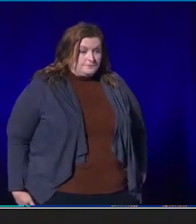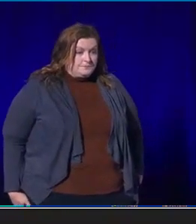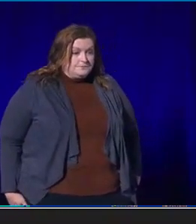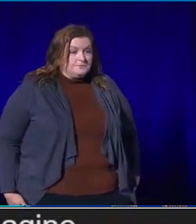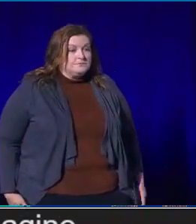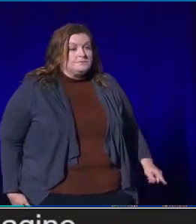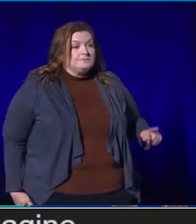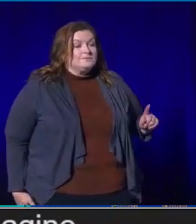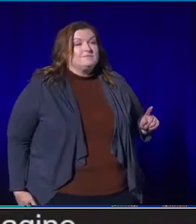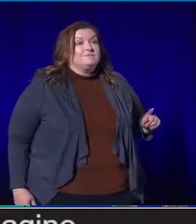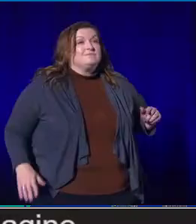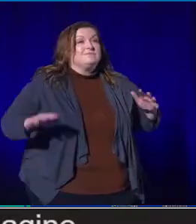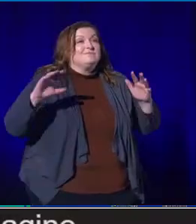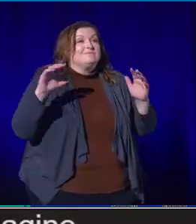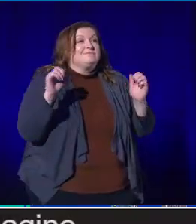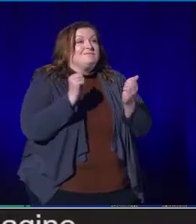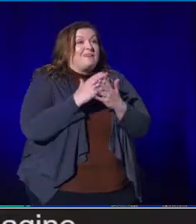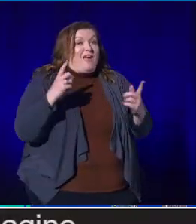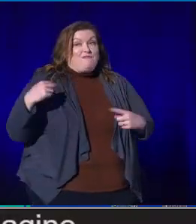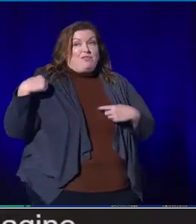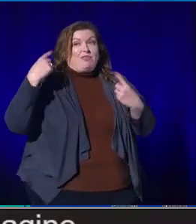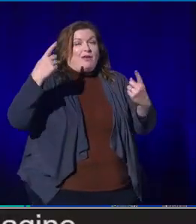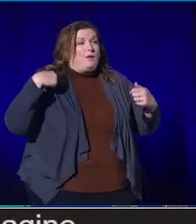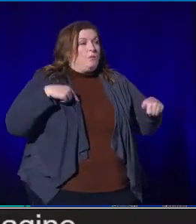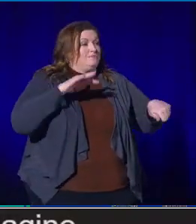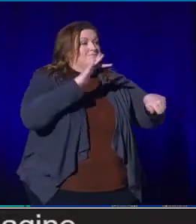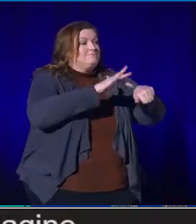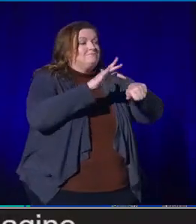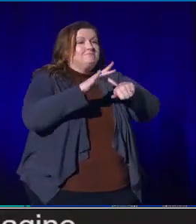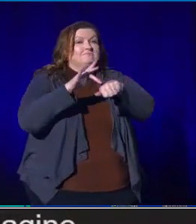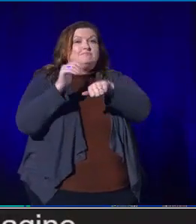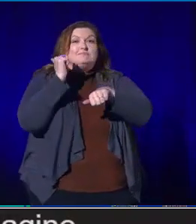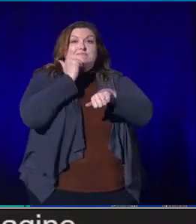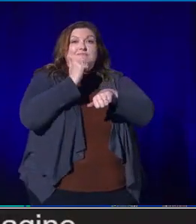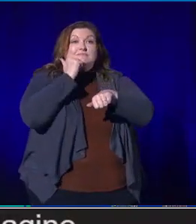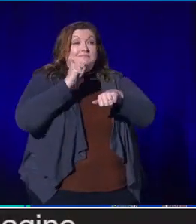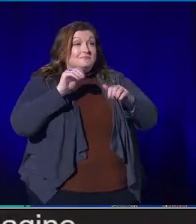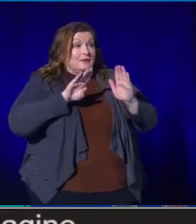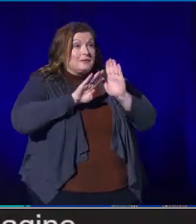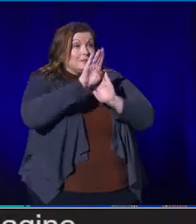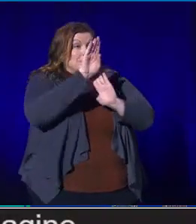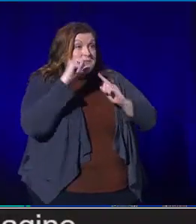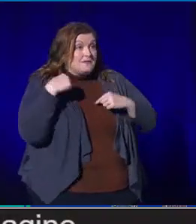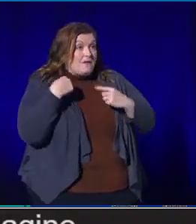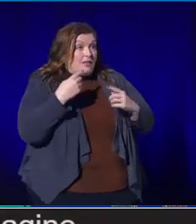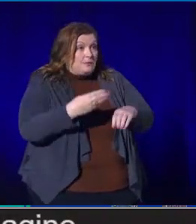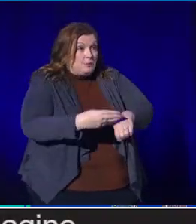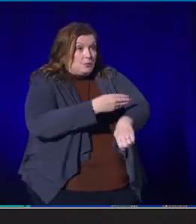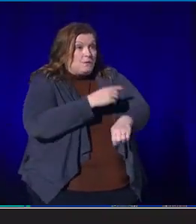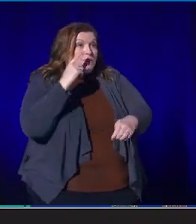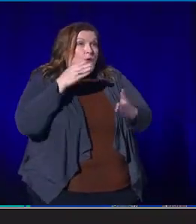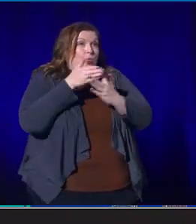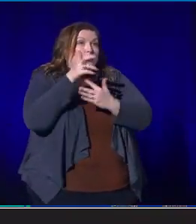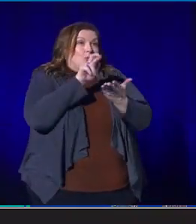Practically everything we touch in our daily lives has been developed and improved through basic research.